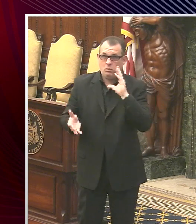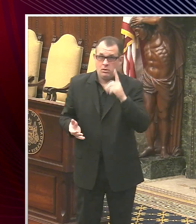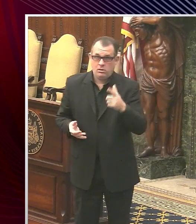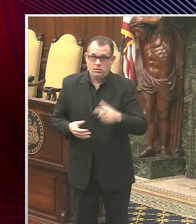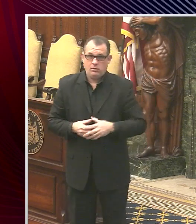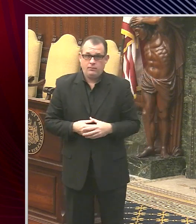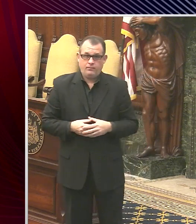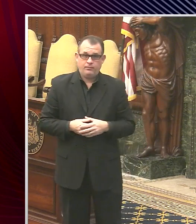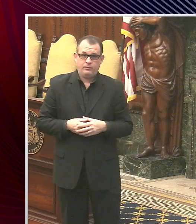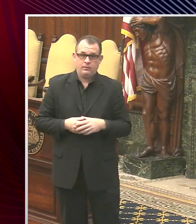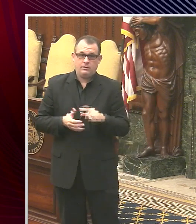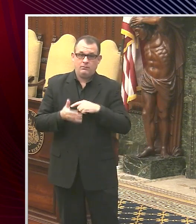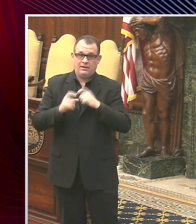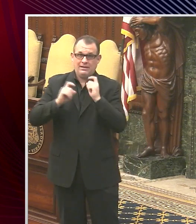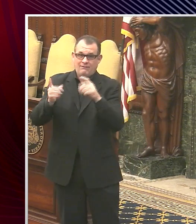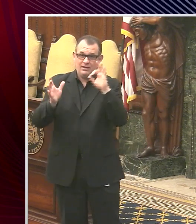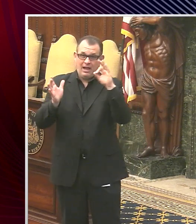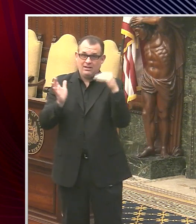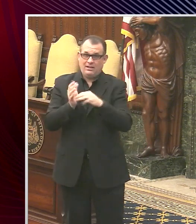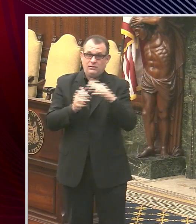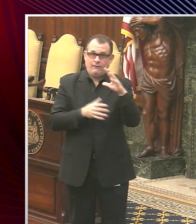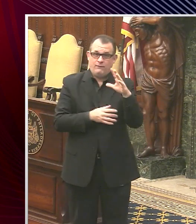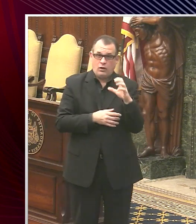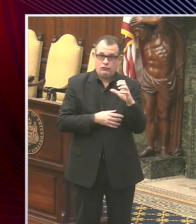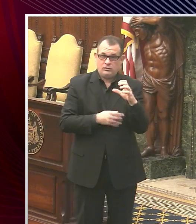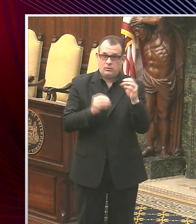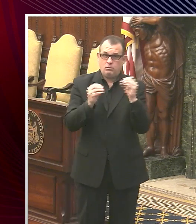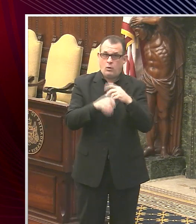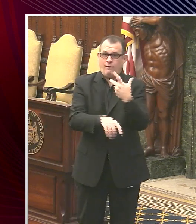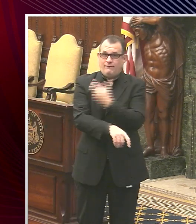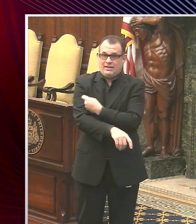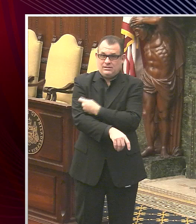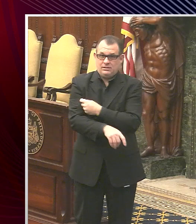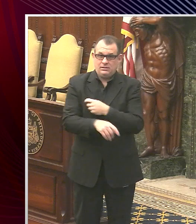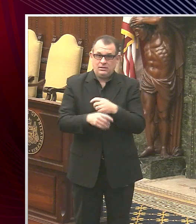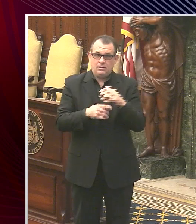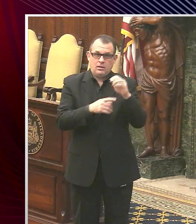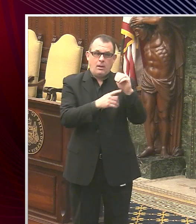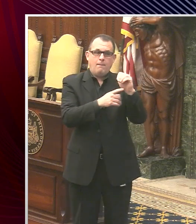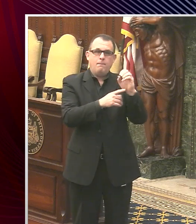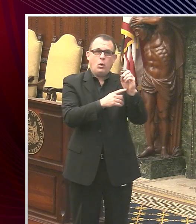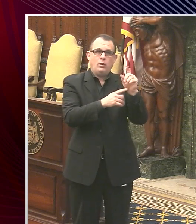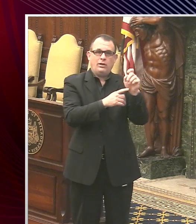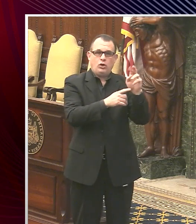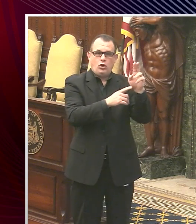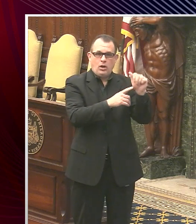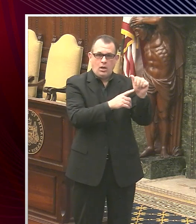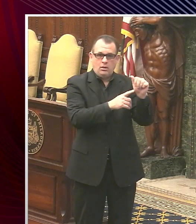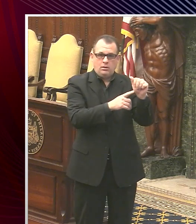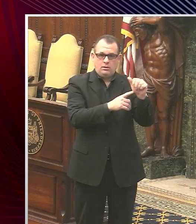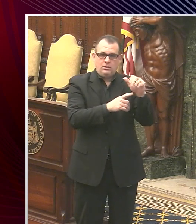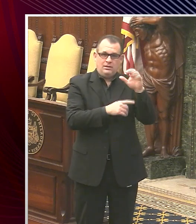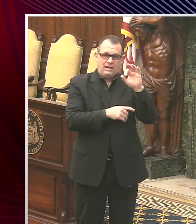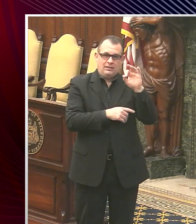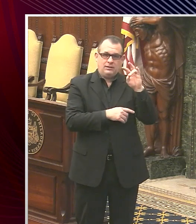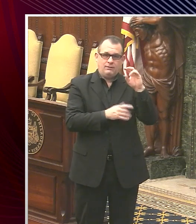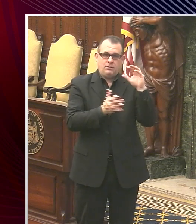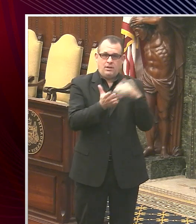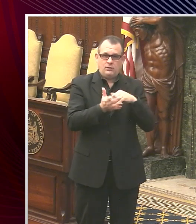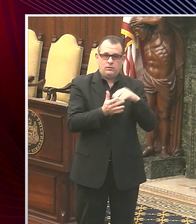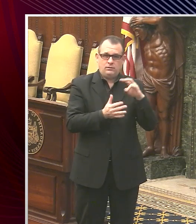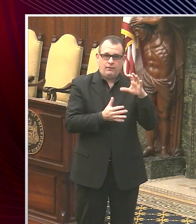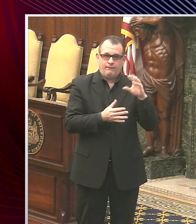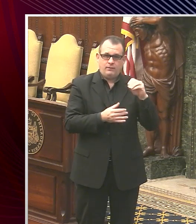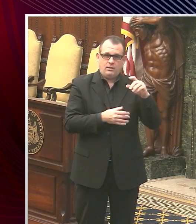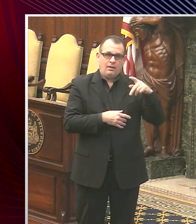allocated 9,500 additional doses of the Moderna vaccine, 9,750 doses of the Pfizer vaccine.